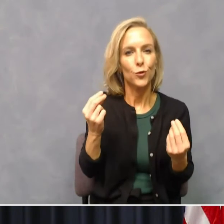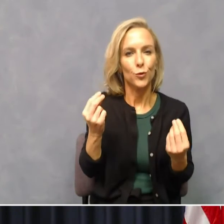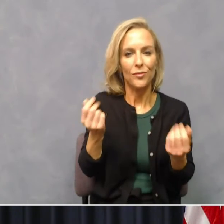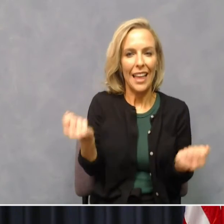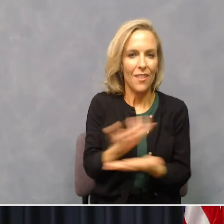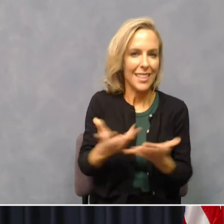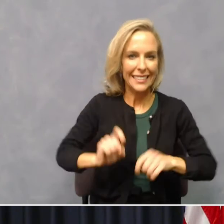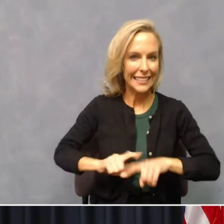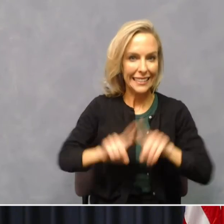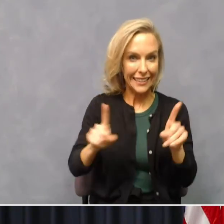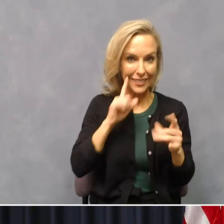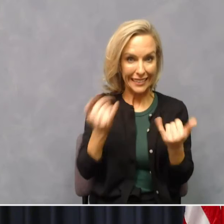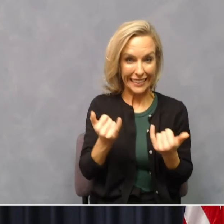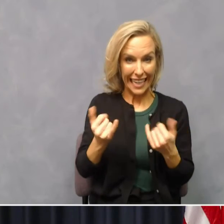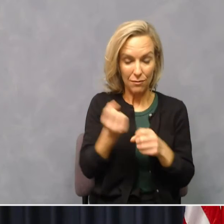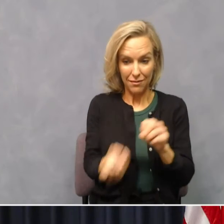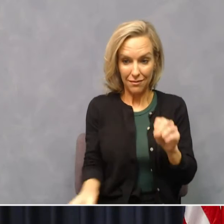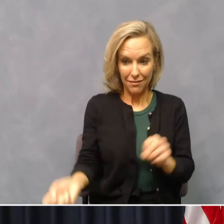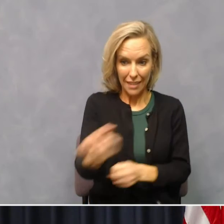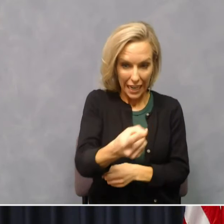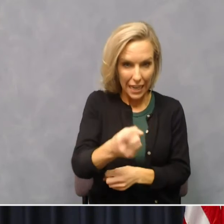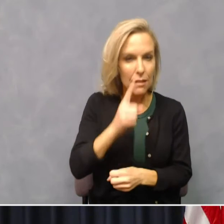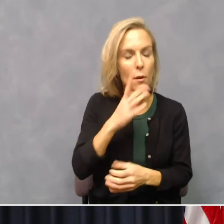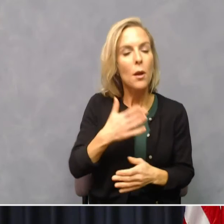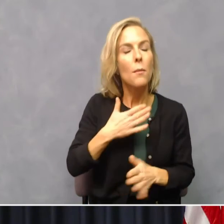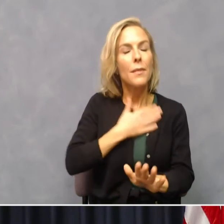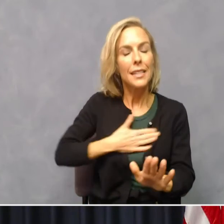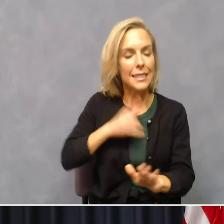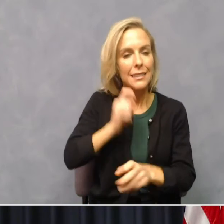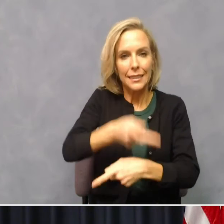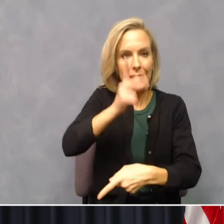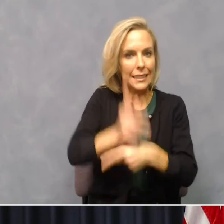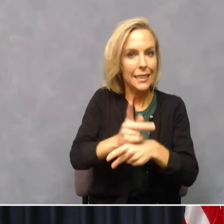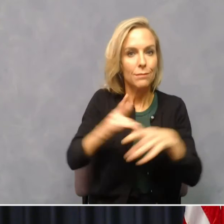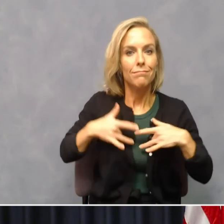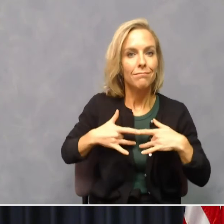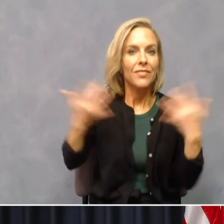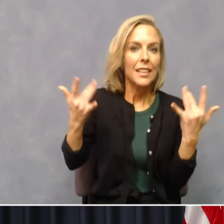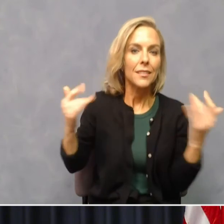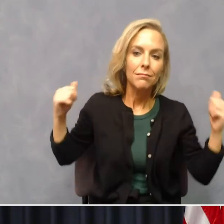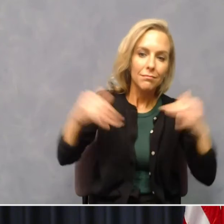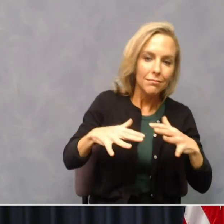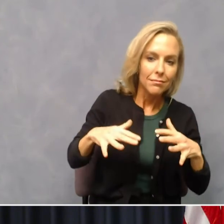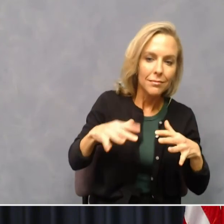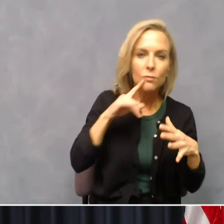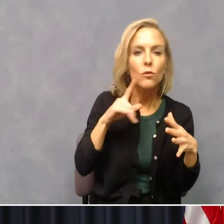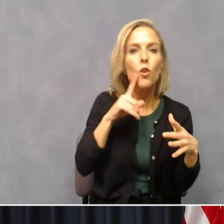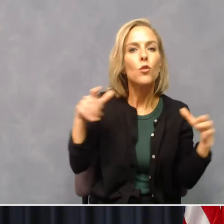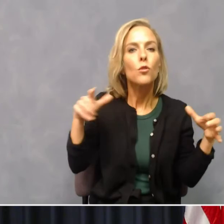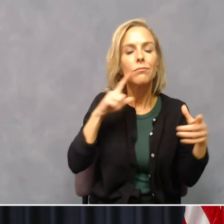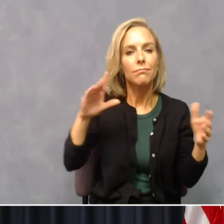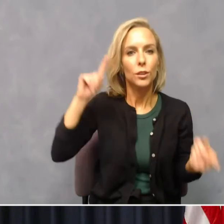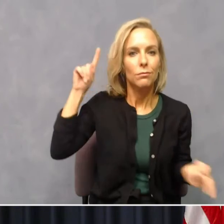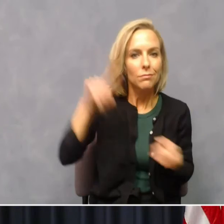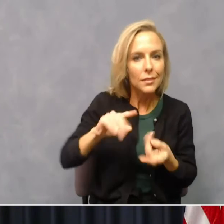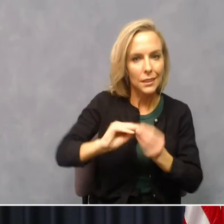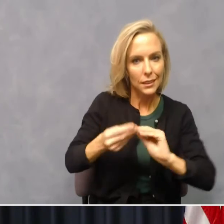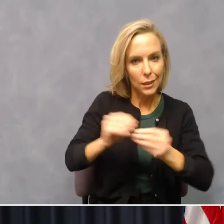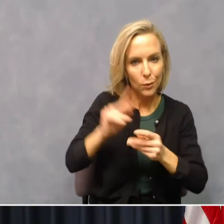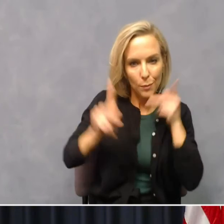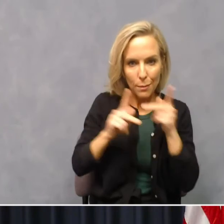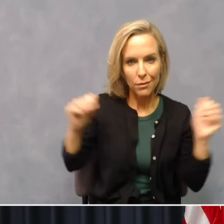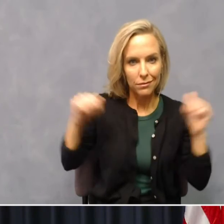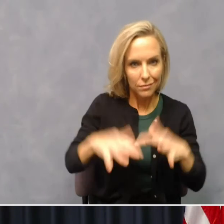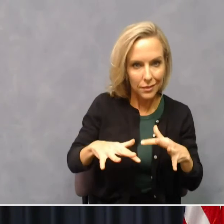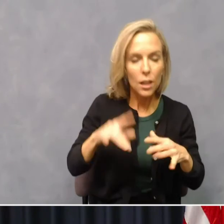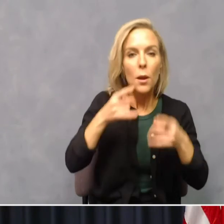into New Year's, please keep any gatherings small. Wear your masks. What we do on these